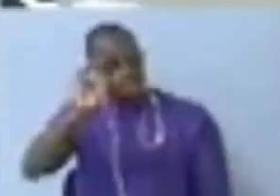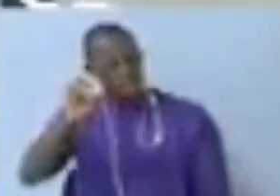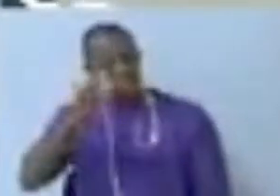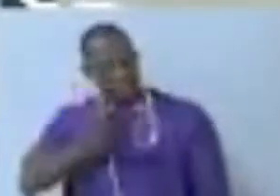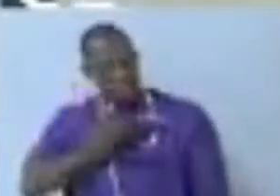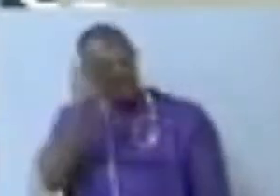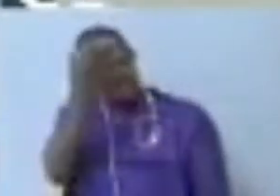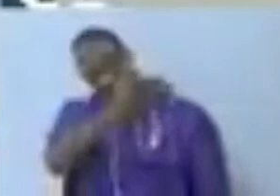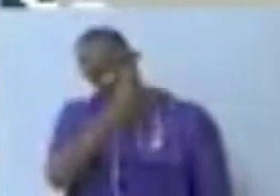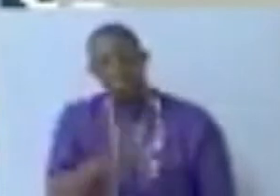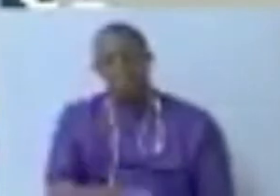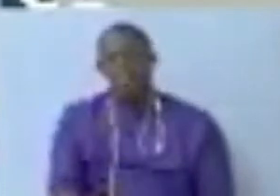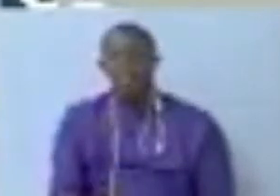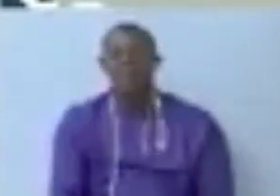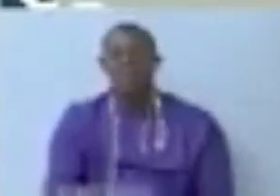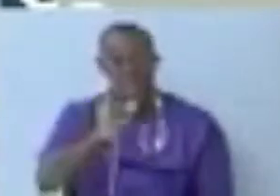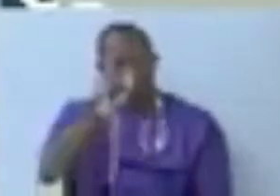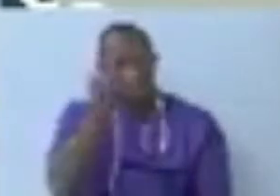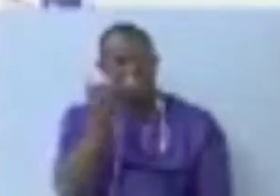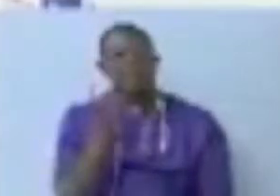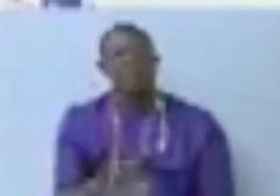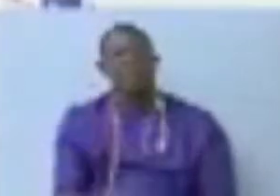Yes.